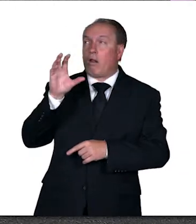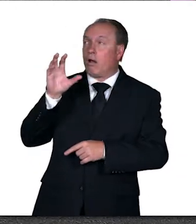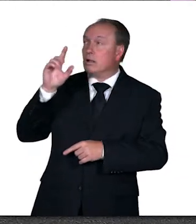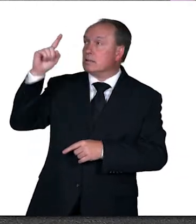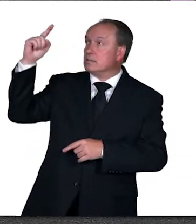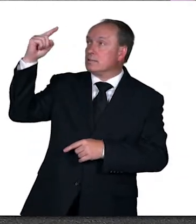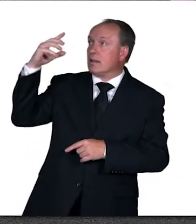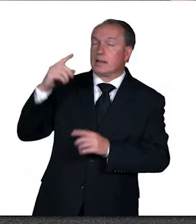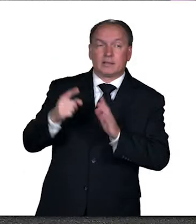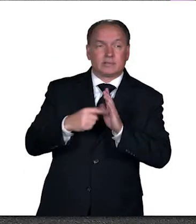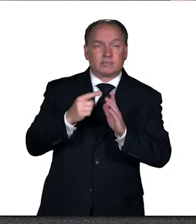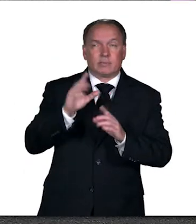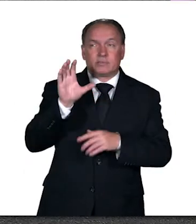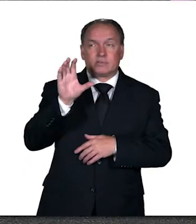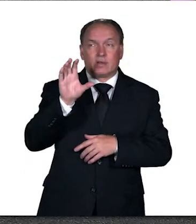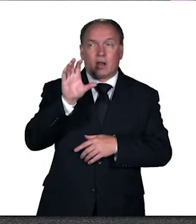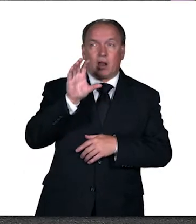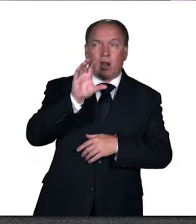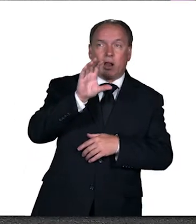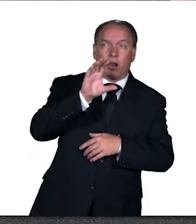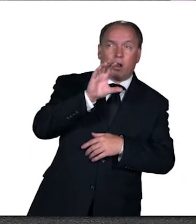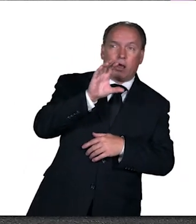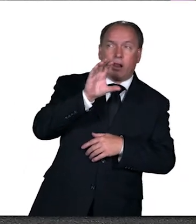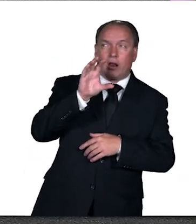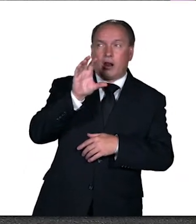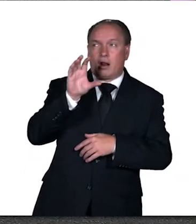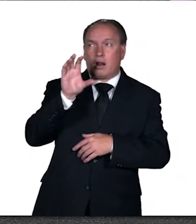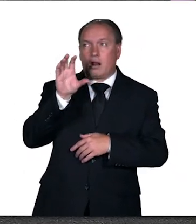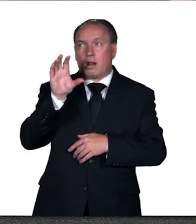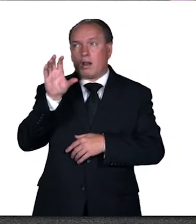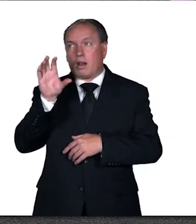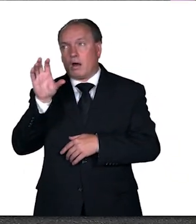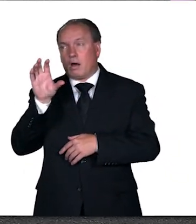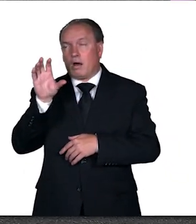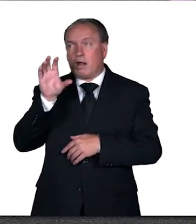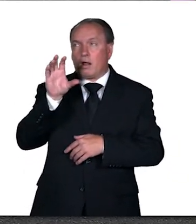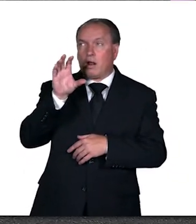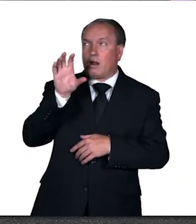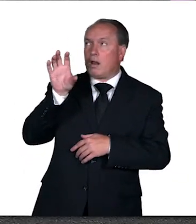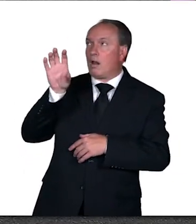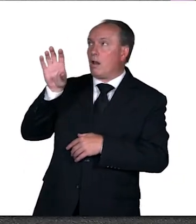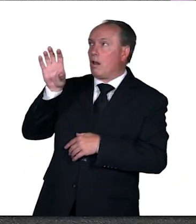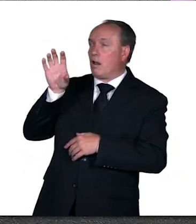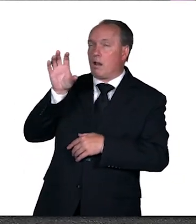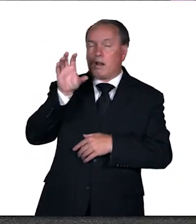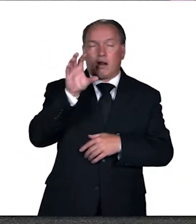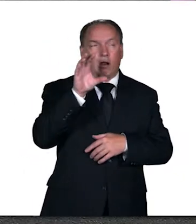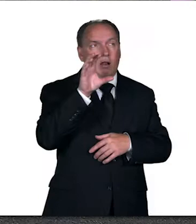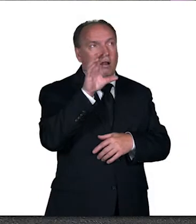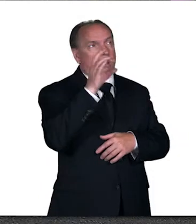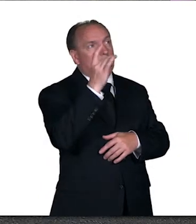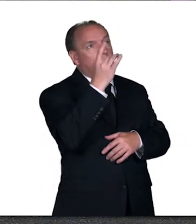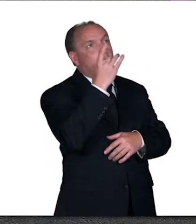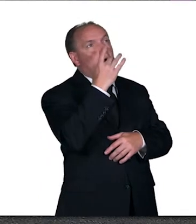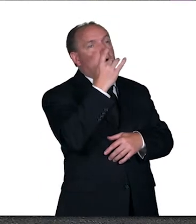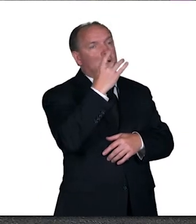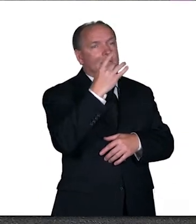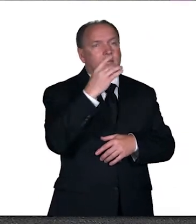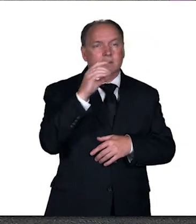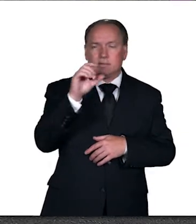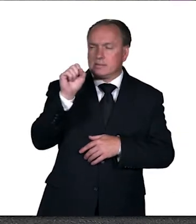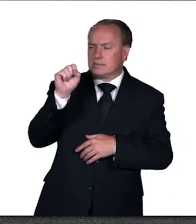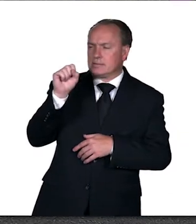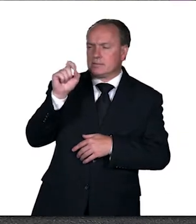stem moves side to side to help the plant grab sunlight. So to show you a